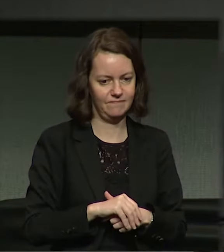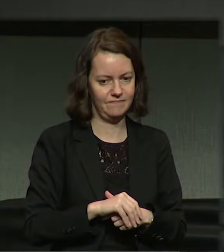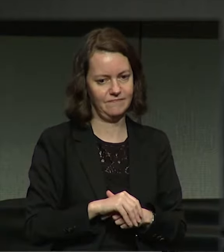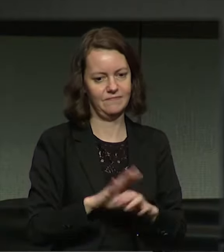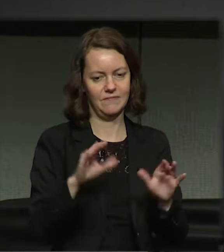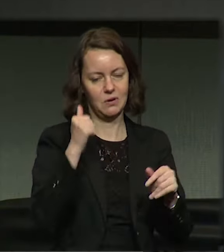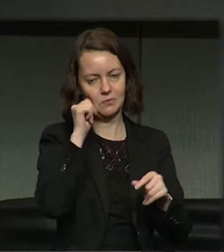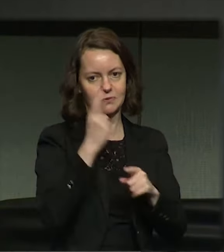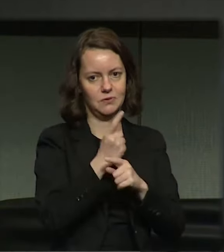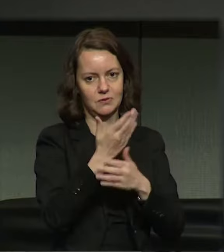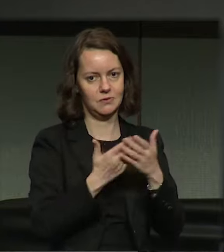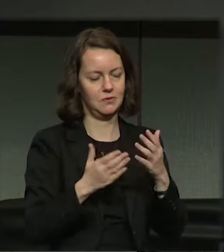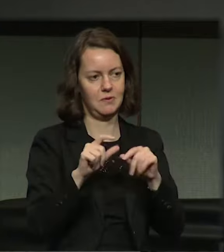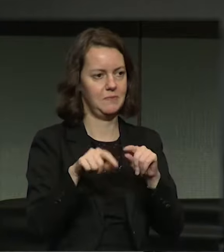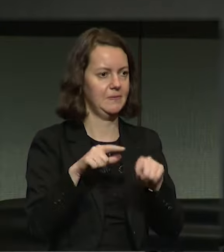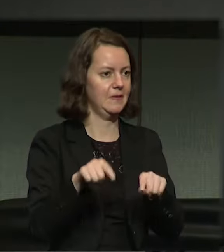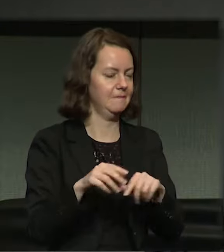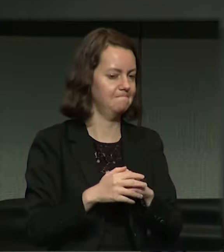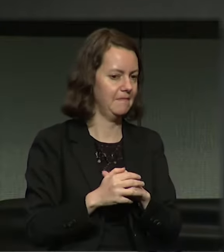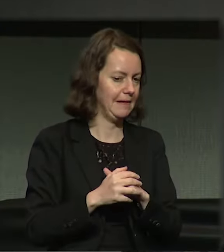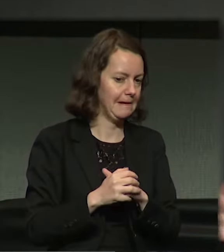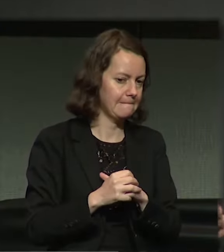I didn't go there.